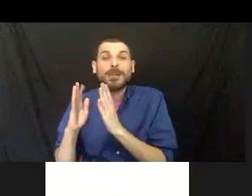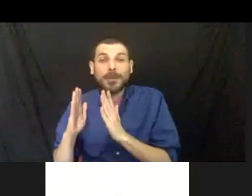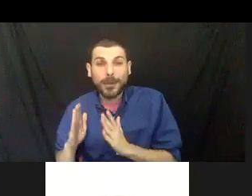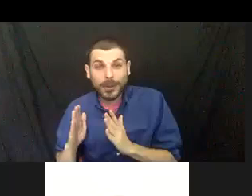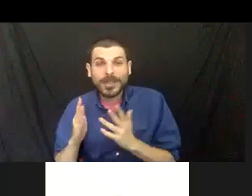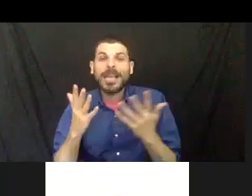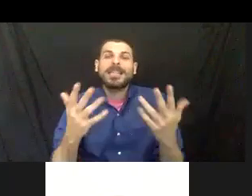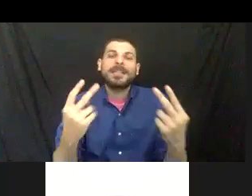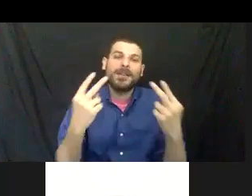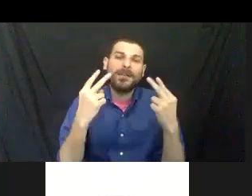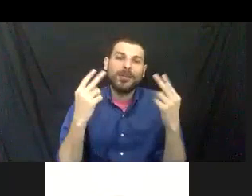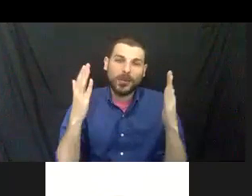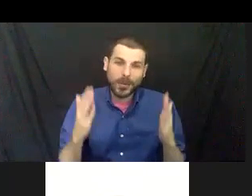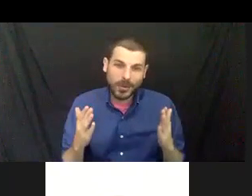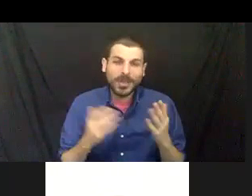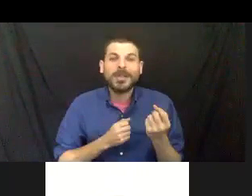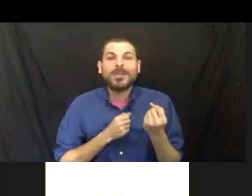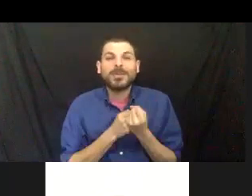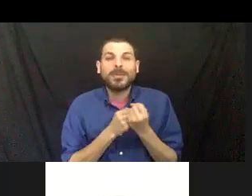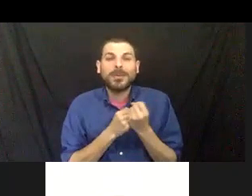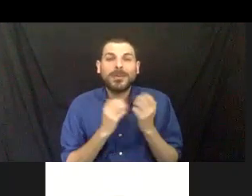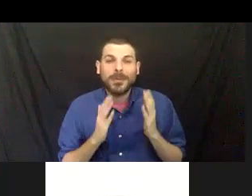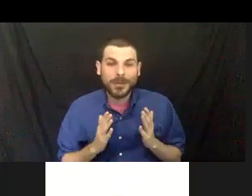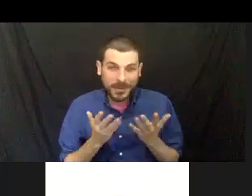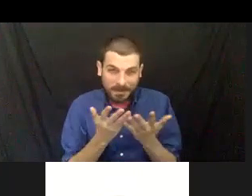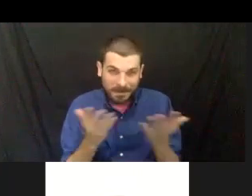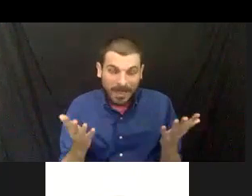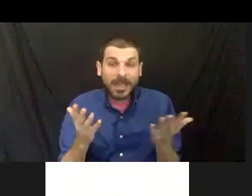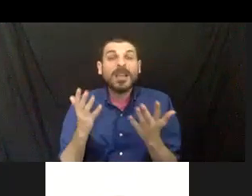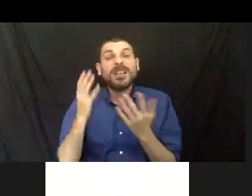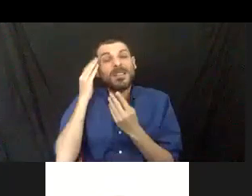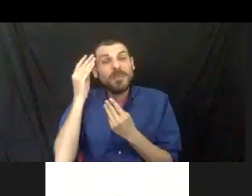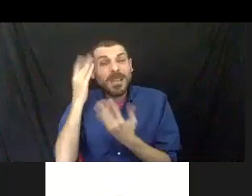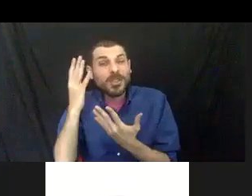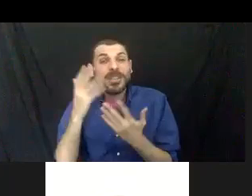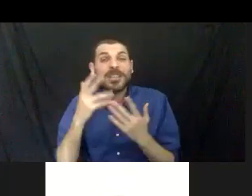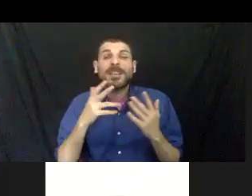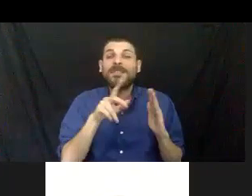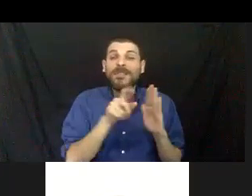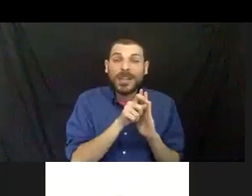and supporters. Like I said, I'm going to upload these resources with the videos so that